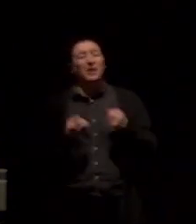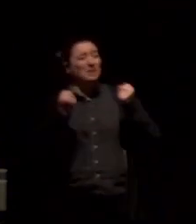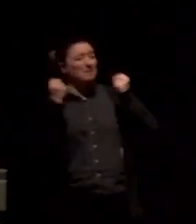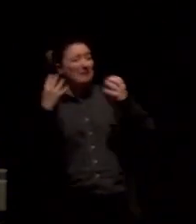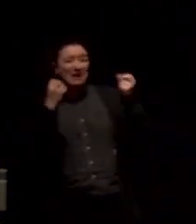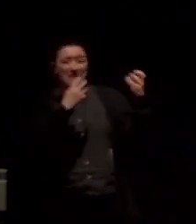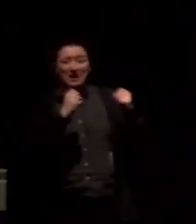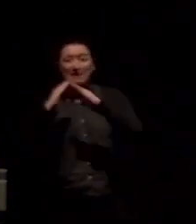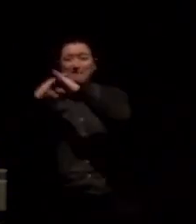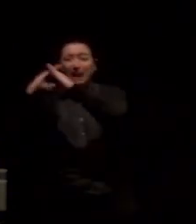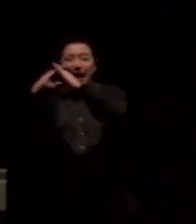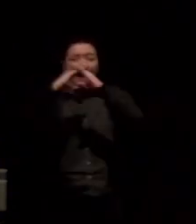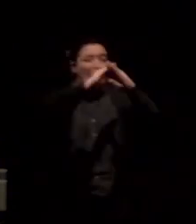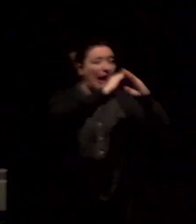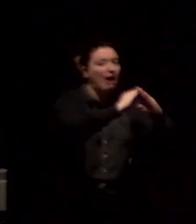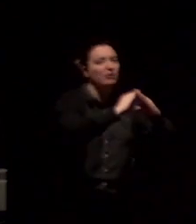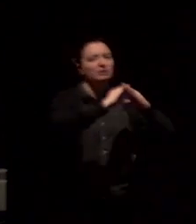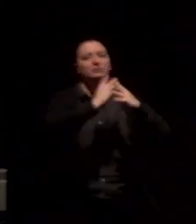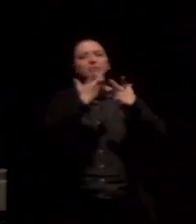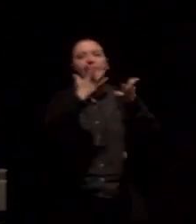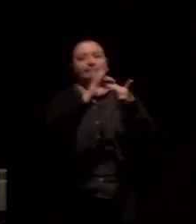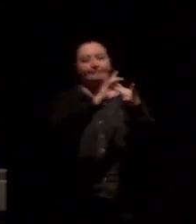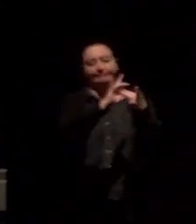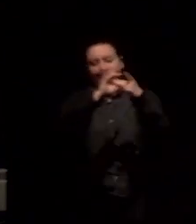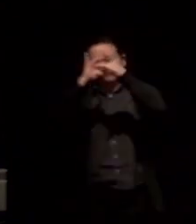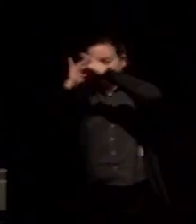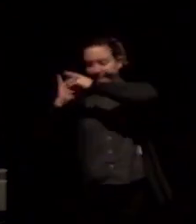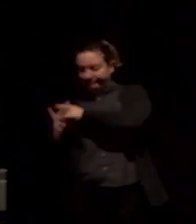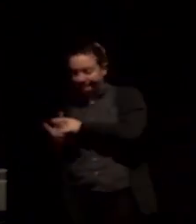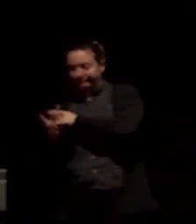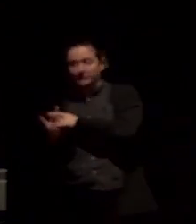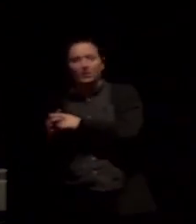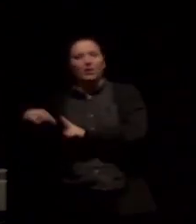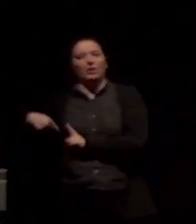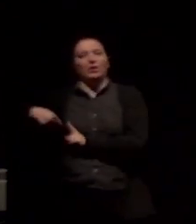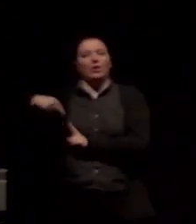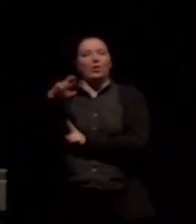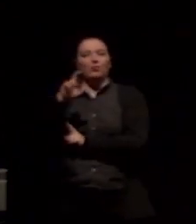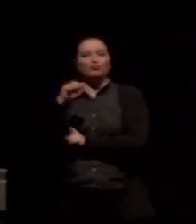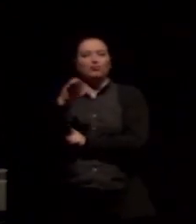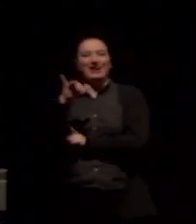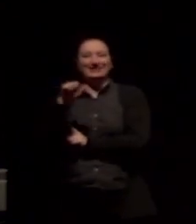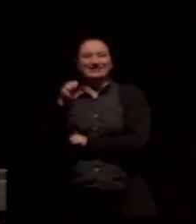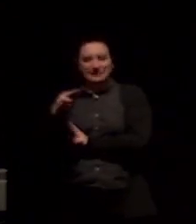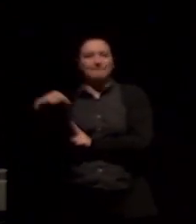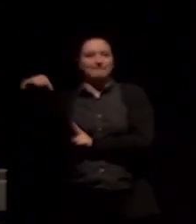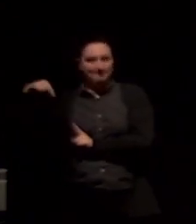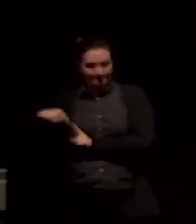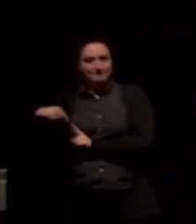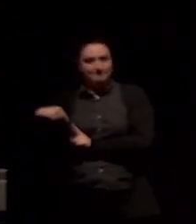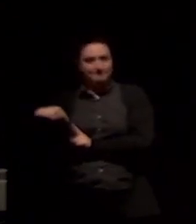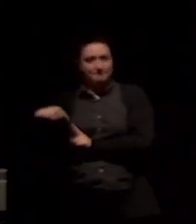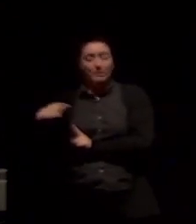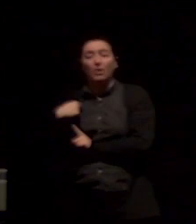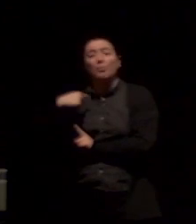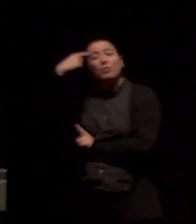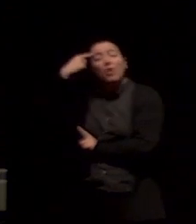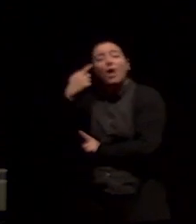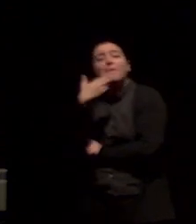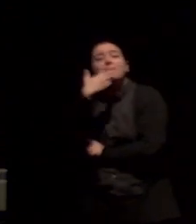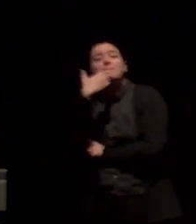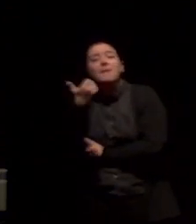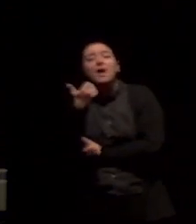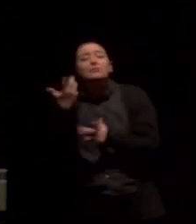really linked to the core of racism in our society. And so we felt that we would do the biggest benefit by having a singular focus and